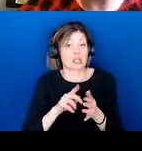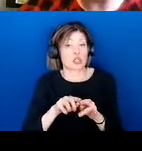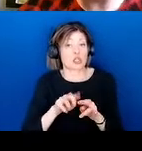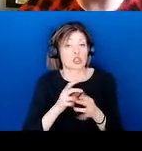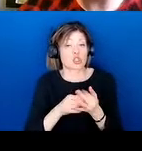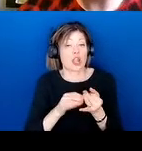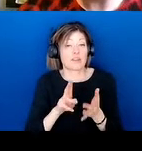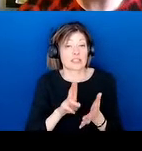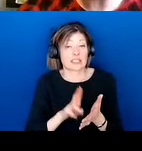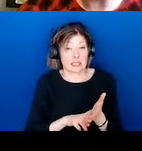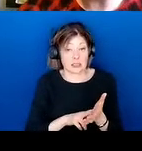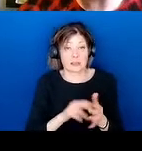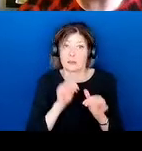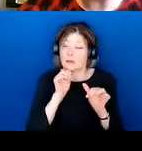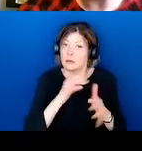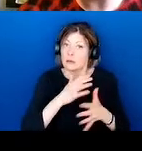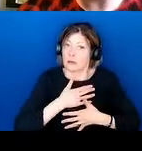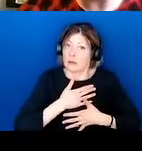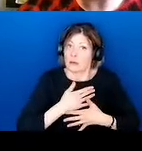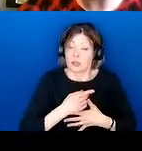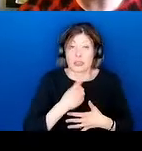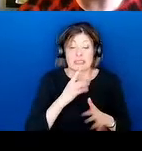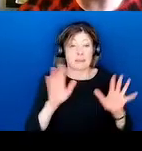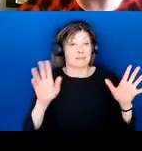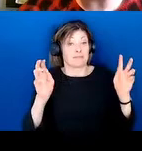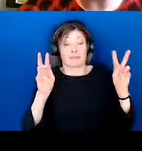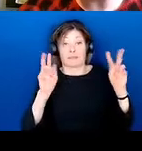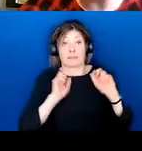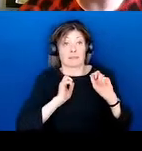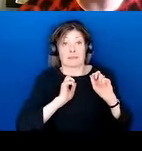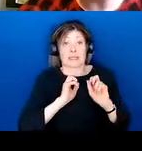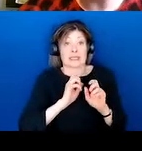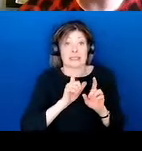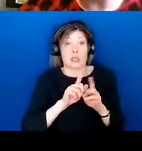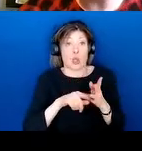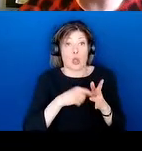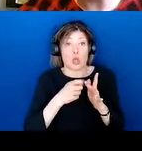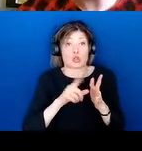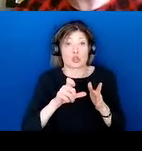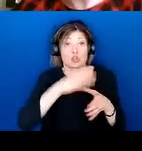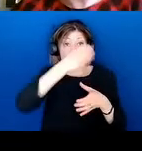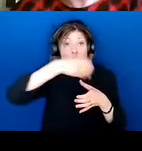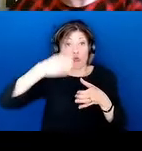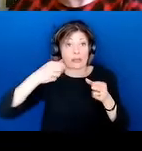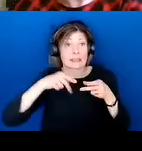as a Doric temple. Beautiful.